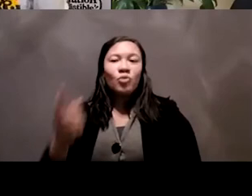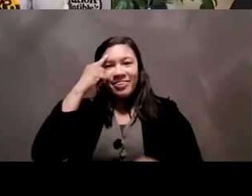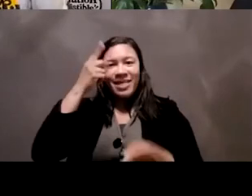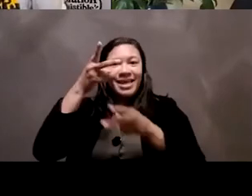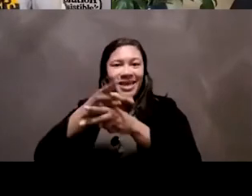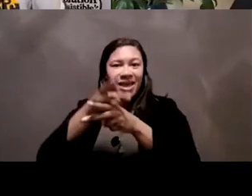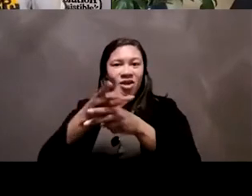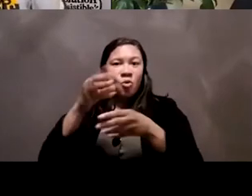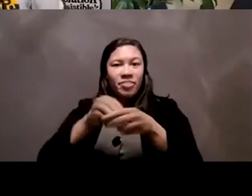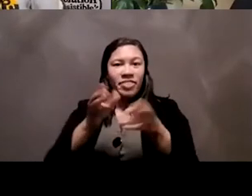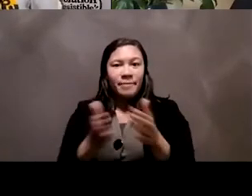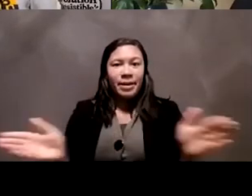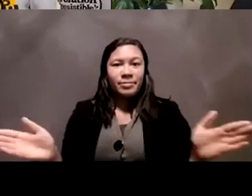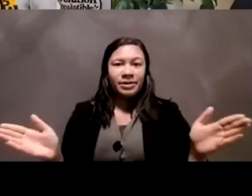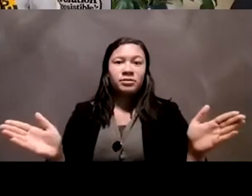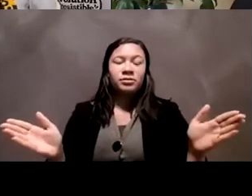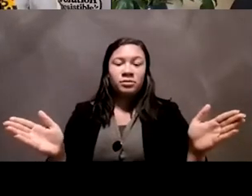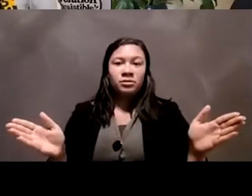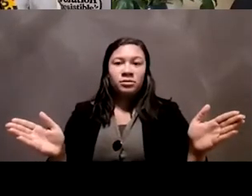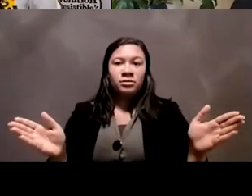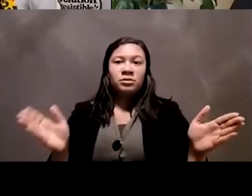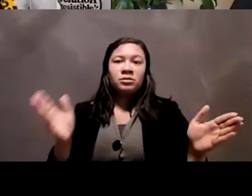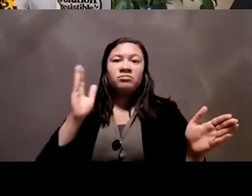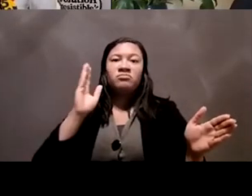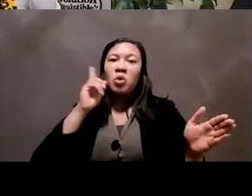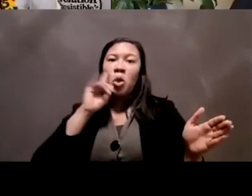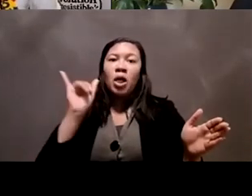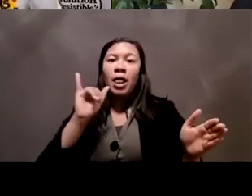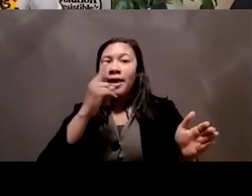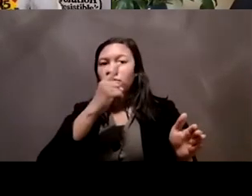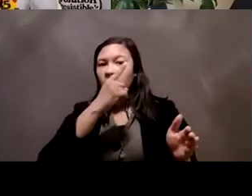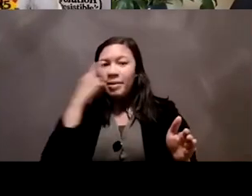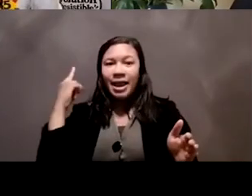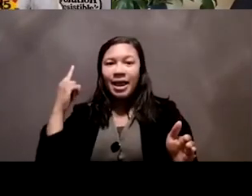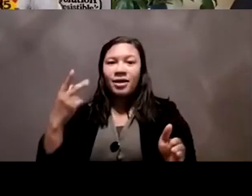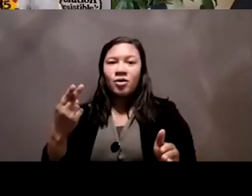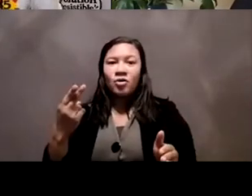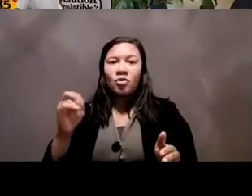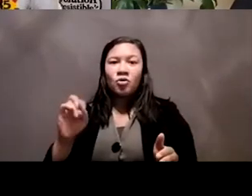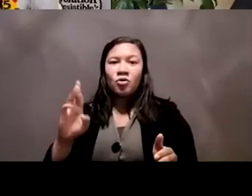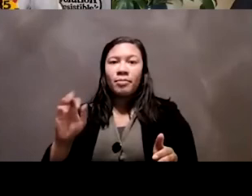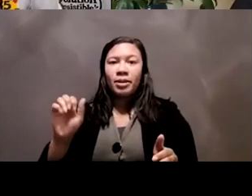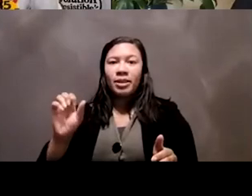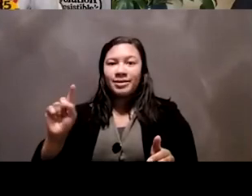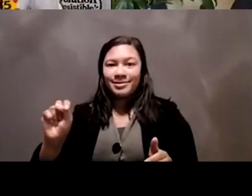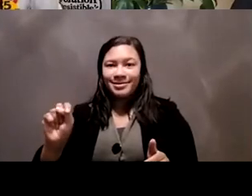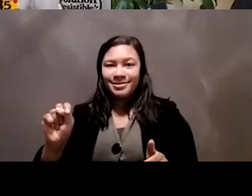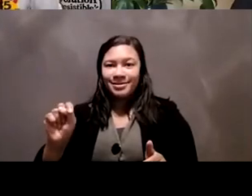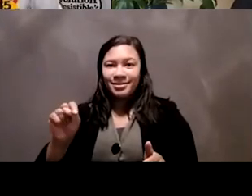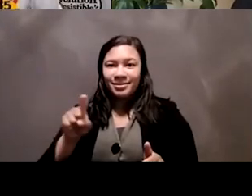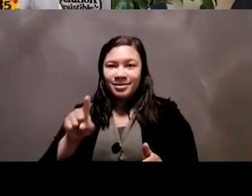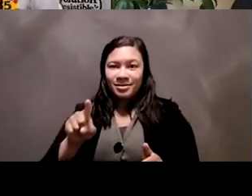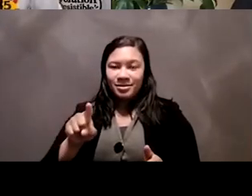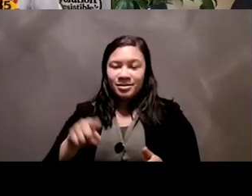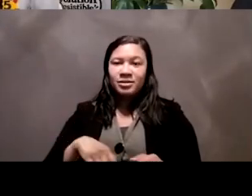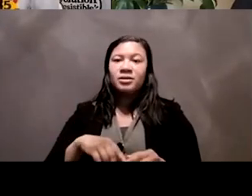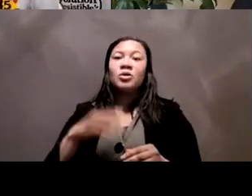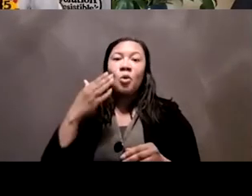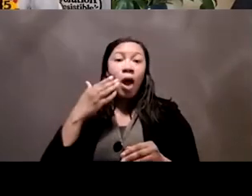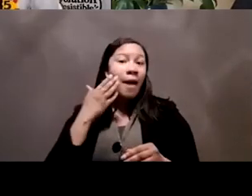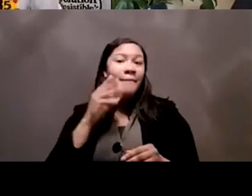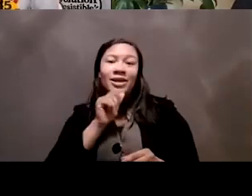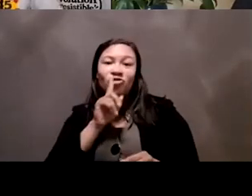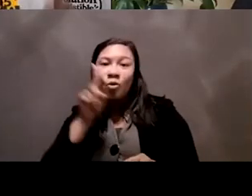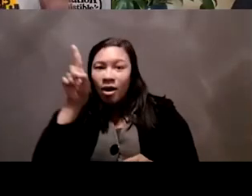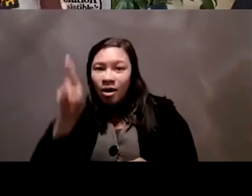like the Black herbalists who are really showing up and out right now. Sue Haley of Moon Mother Apothecary is in the chat right now.